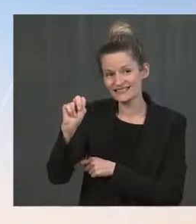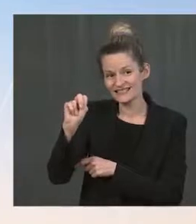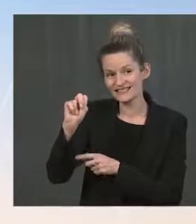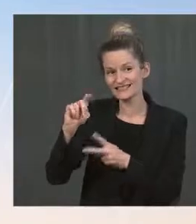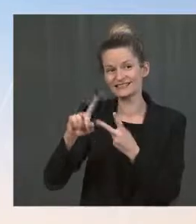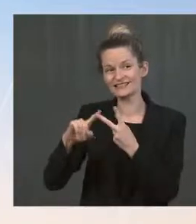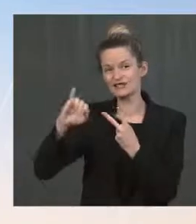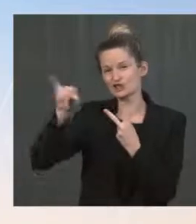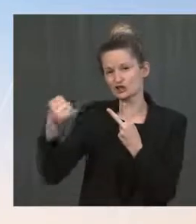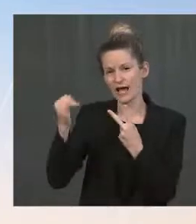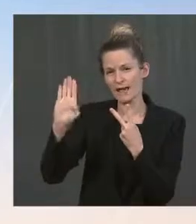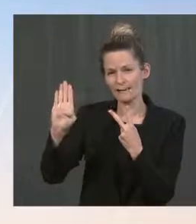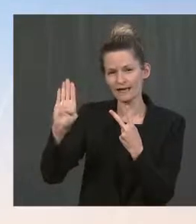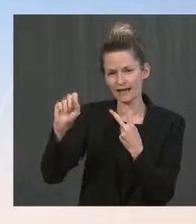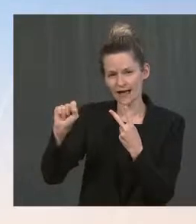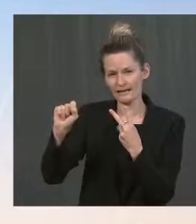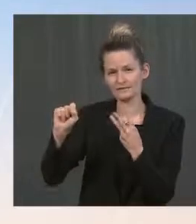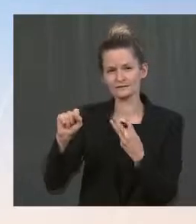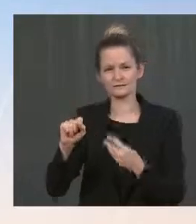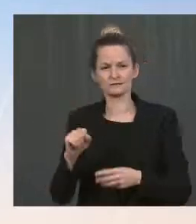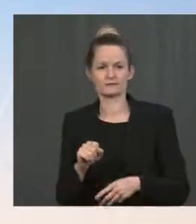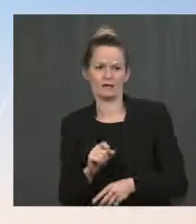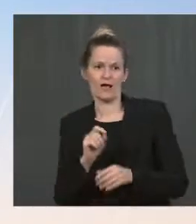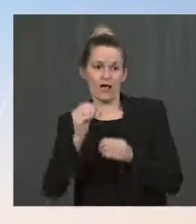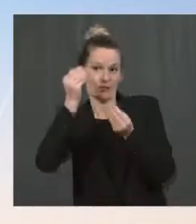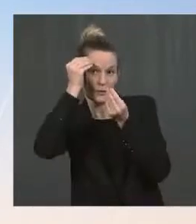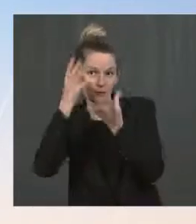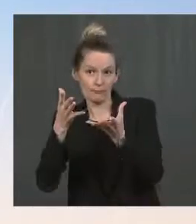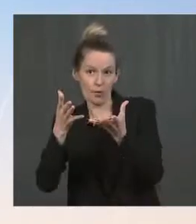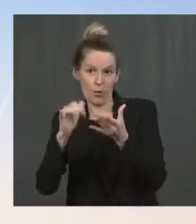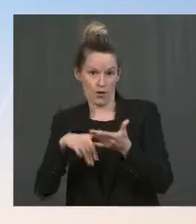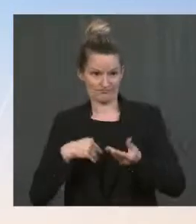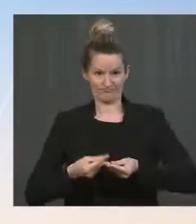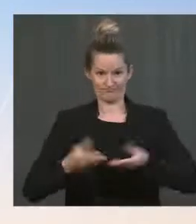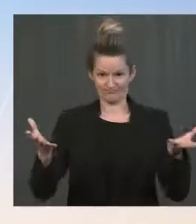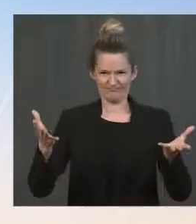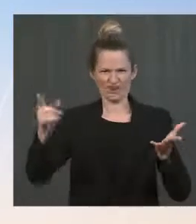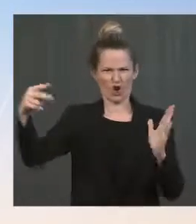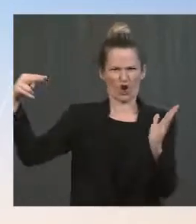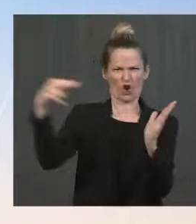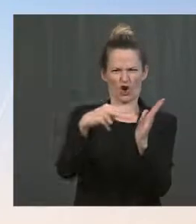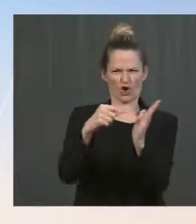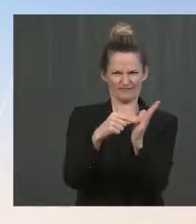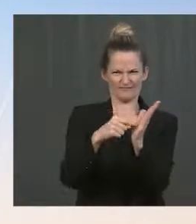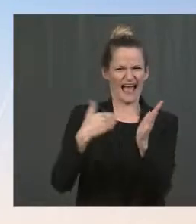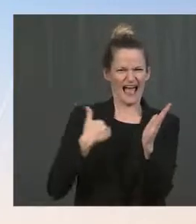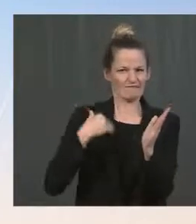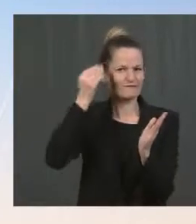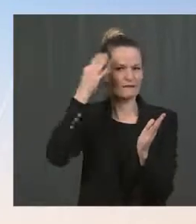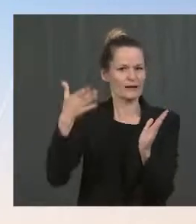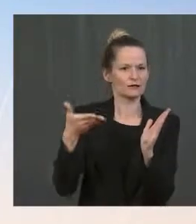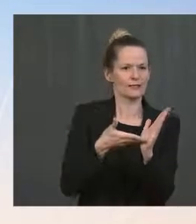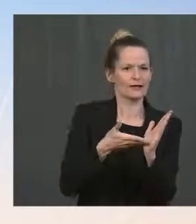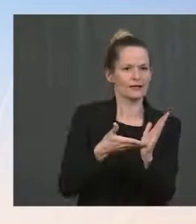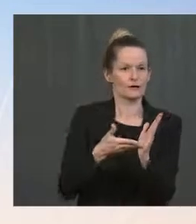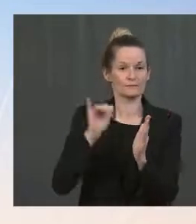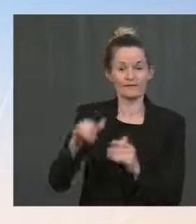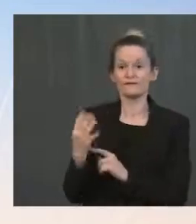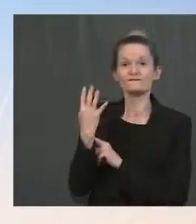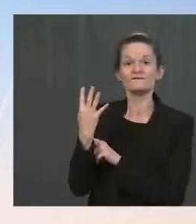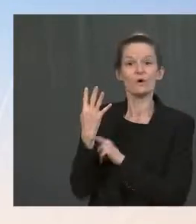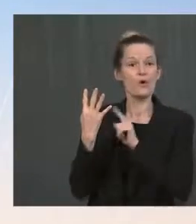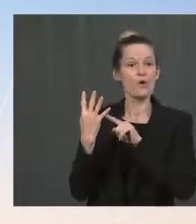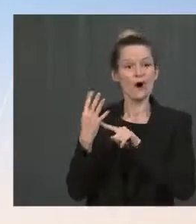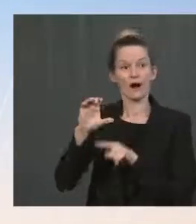It's in the report that we put out. Those companies have seen record or near record profits in the first